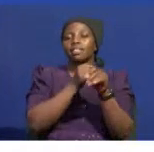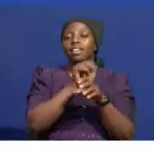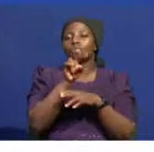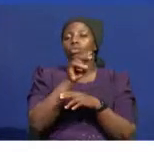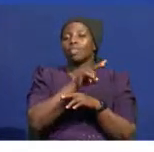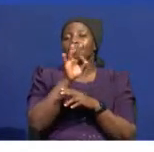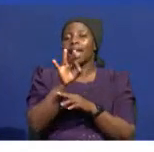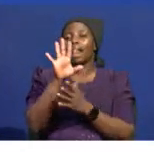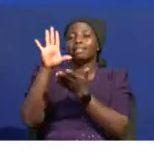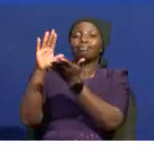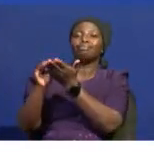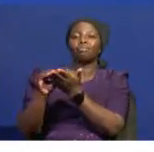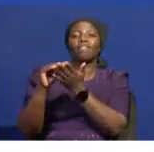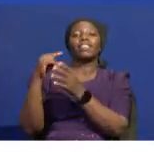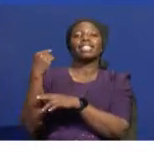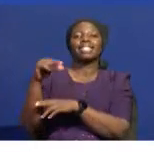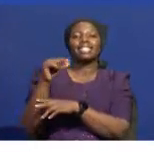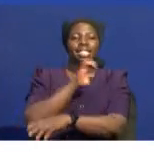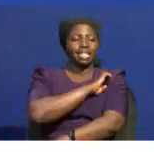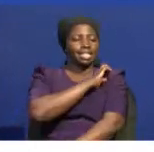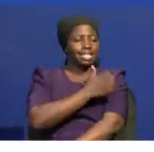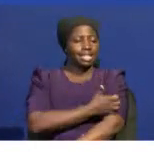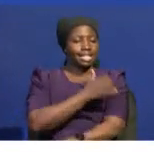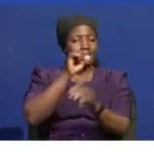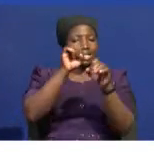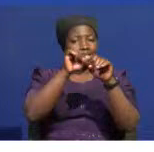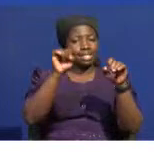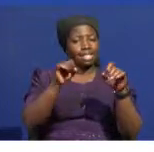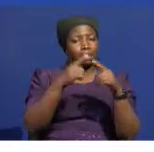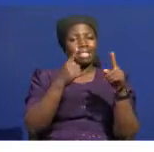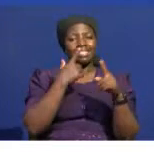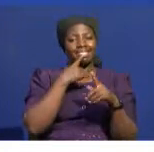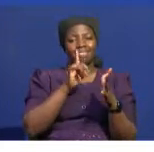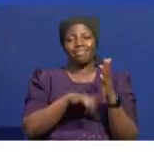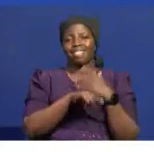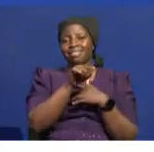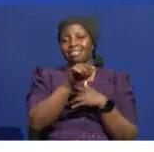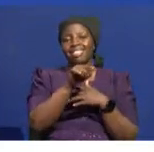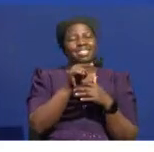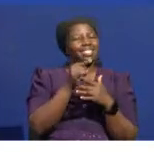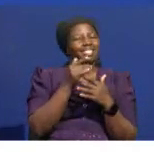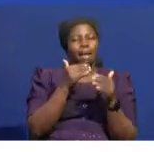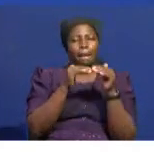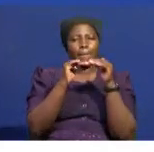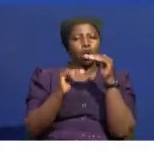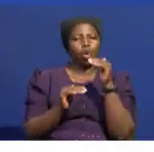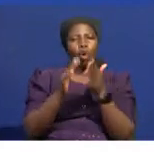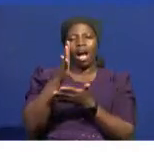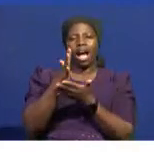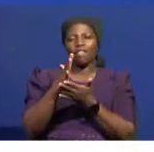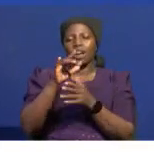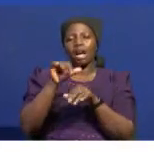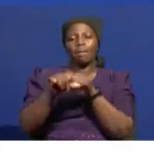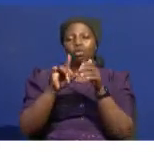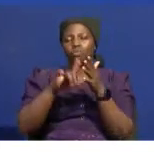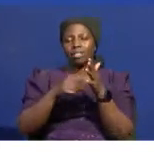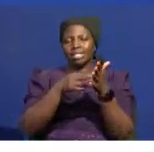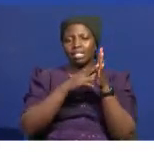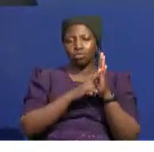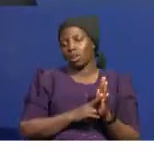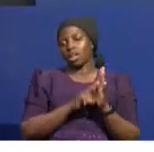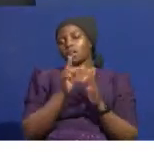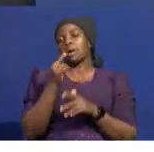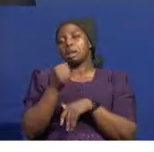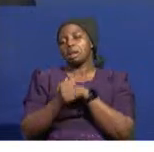massive installation of renewable energy systems, but regretted that this was barely half of what is required per year until